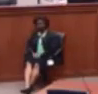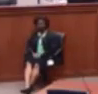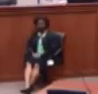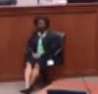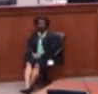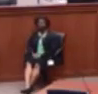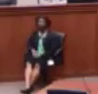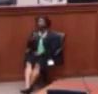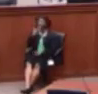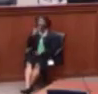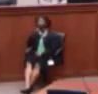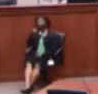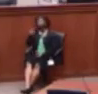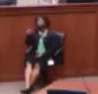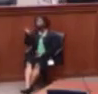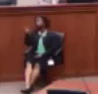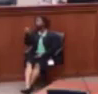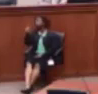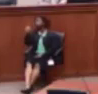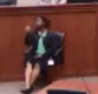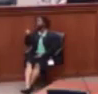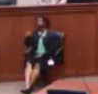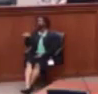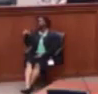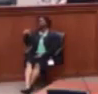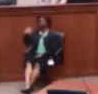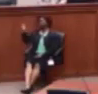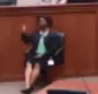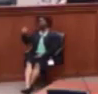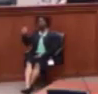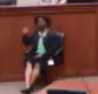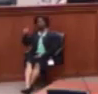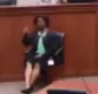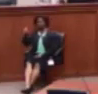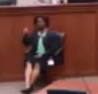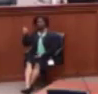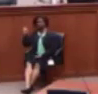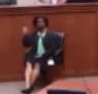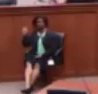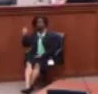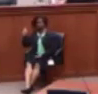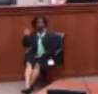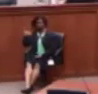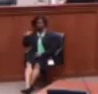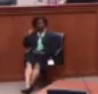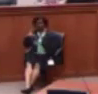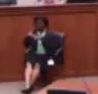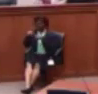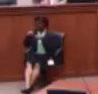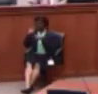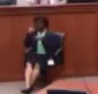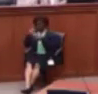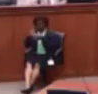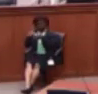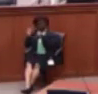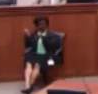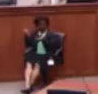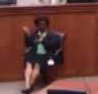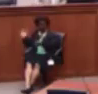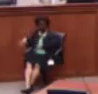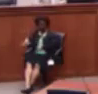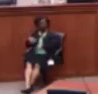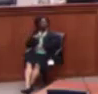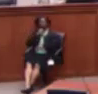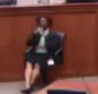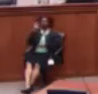Thank you, Dr. Thomason. A second by Ms. Edmondson. Do we have any comment cards? No, ma'am, not on this item.